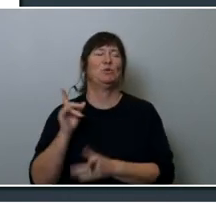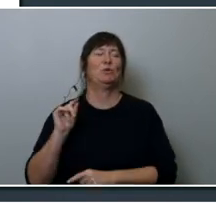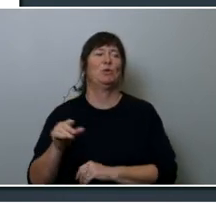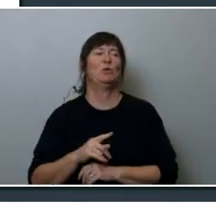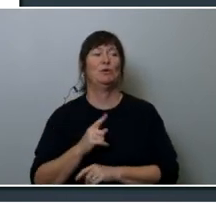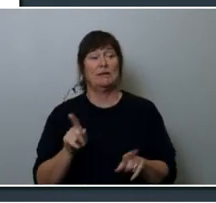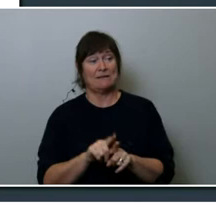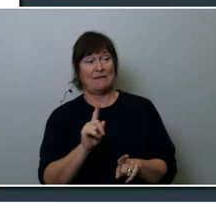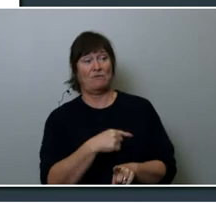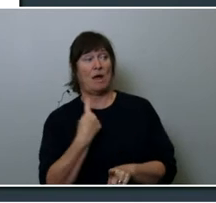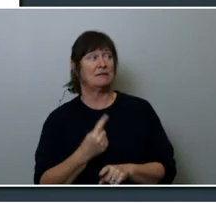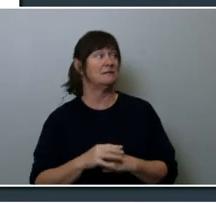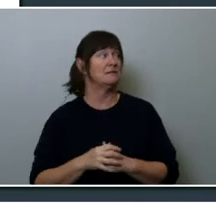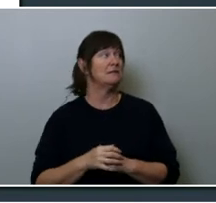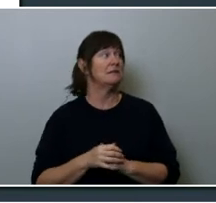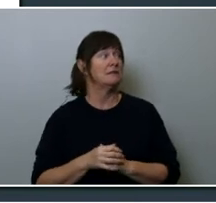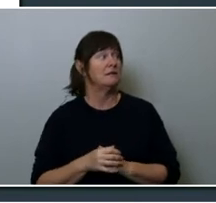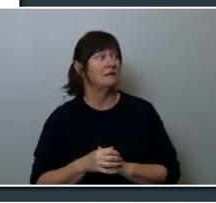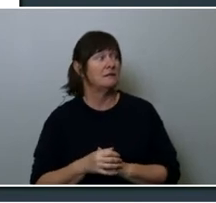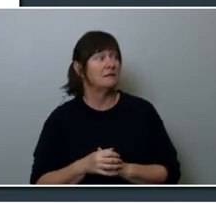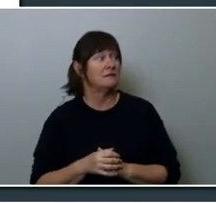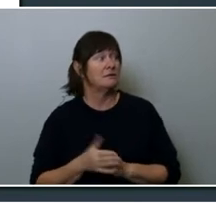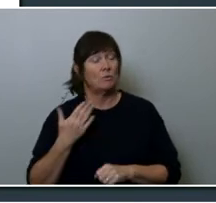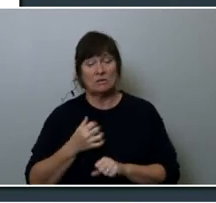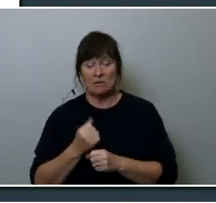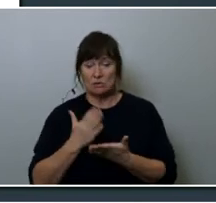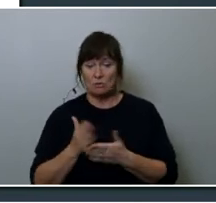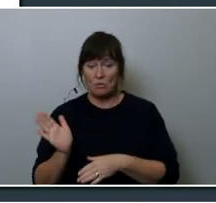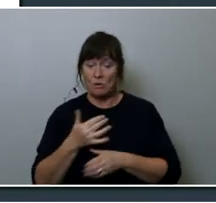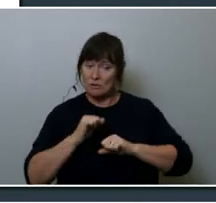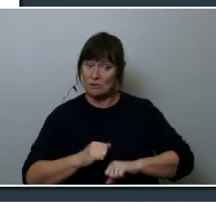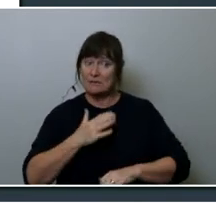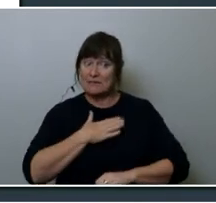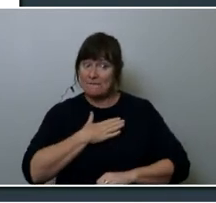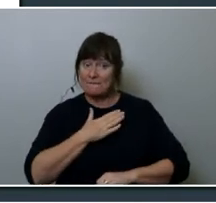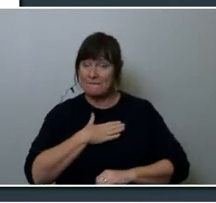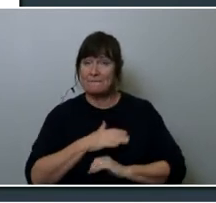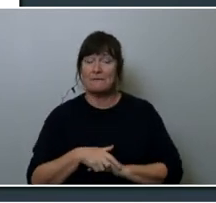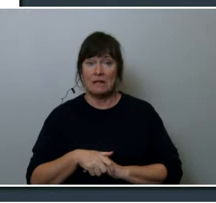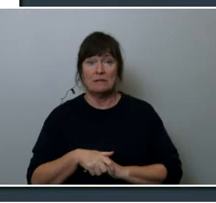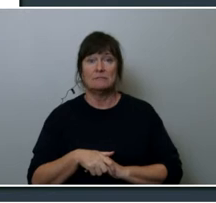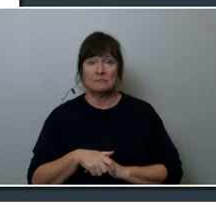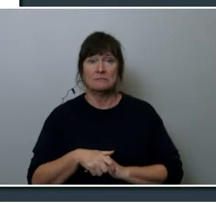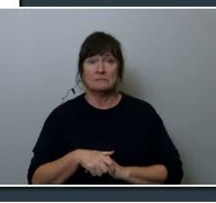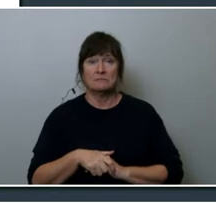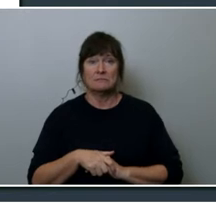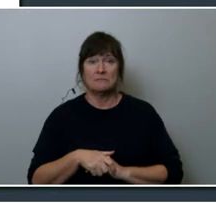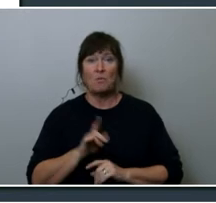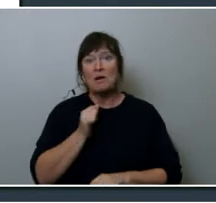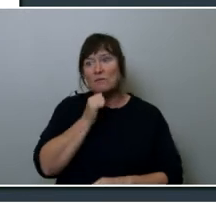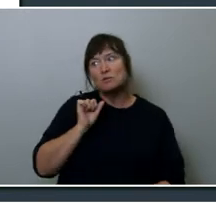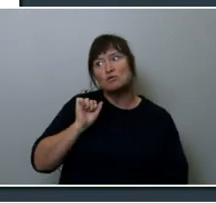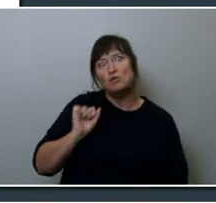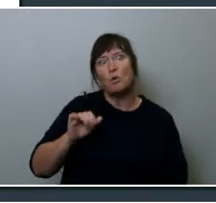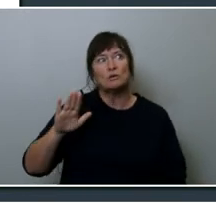and we do as well. We want to ensure our students are safe. And what if it was your